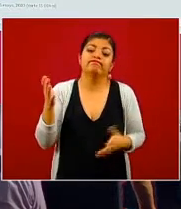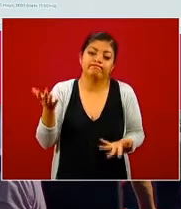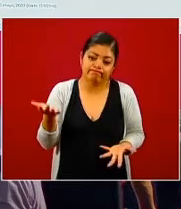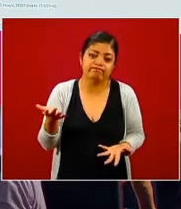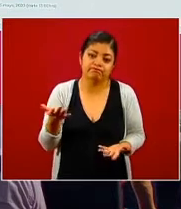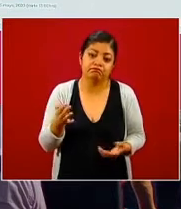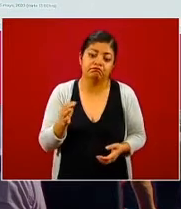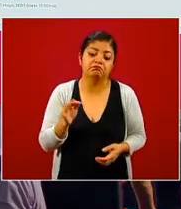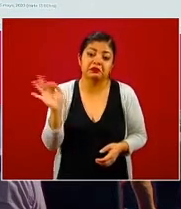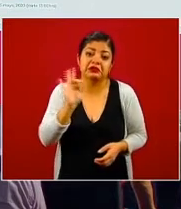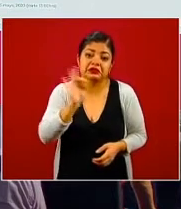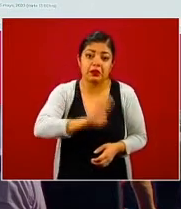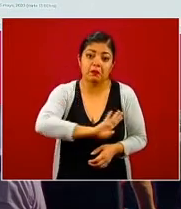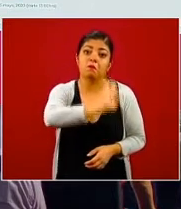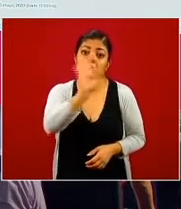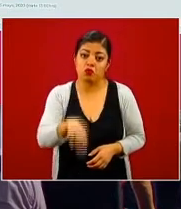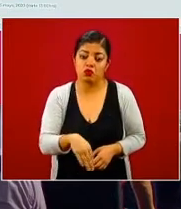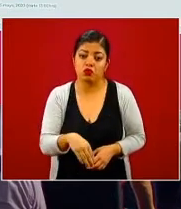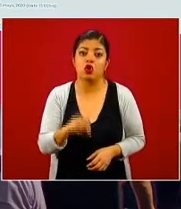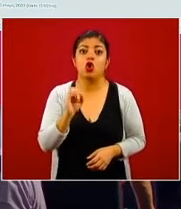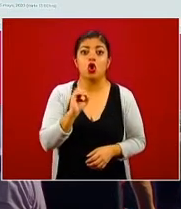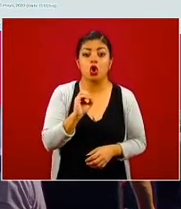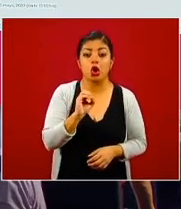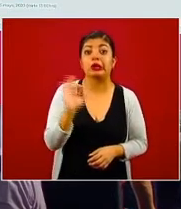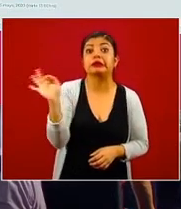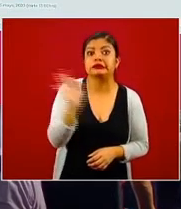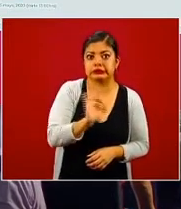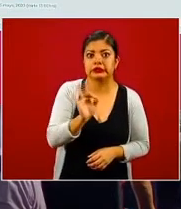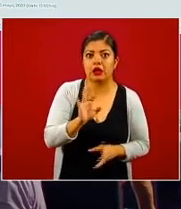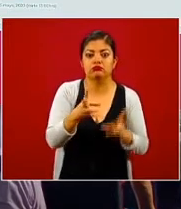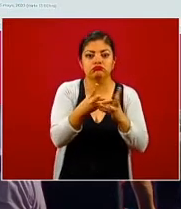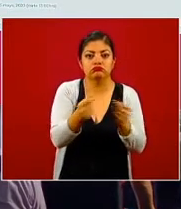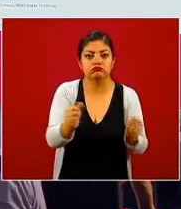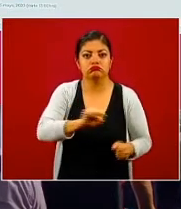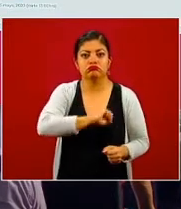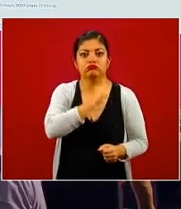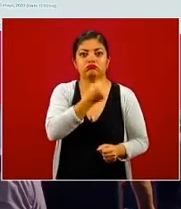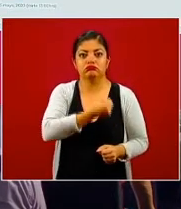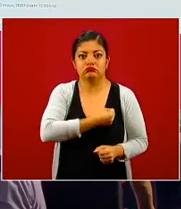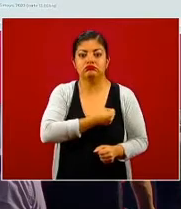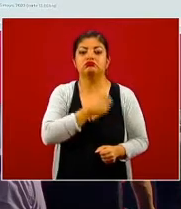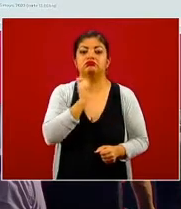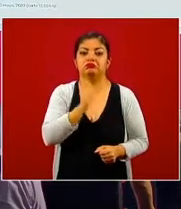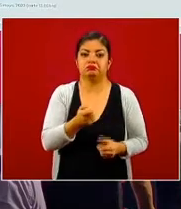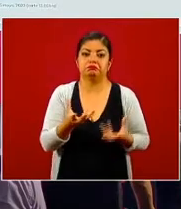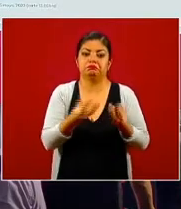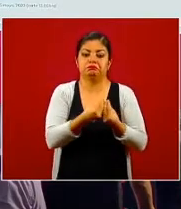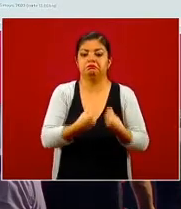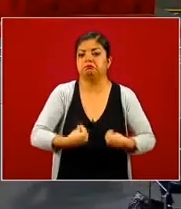This is what is in the past. For these people who very unfortunately lost their lives,